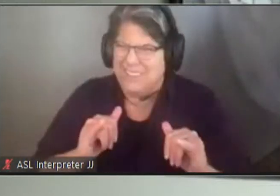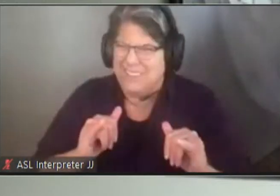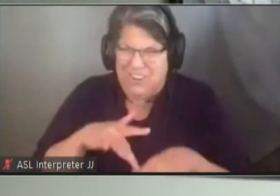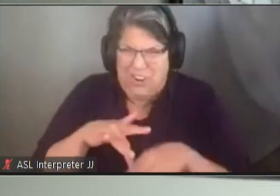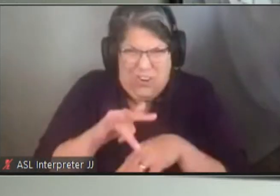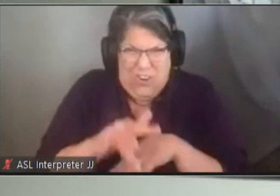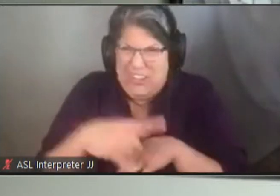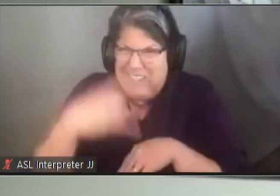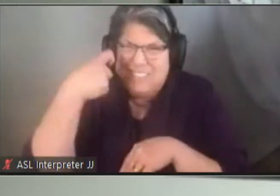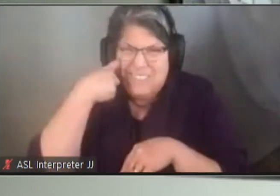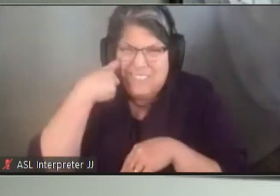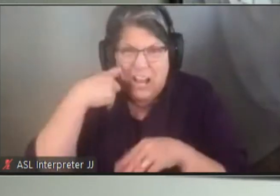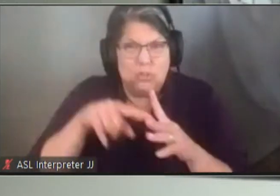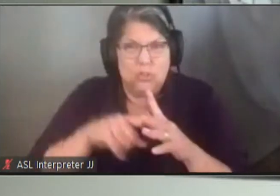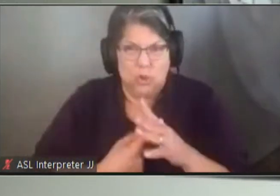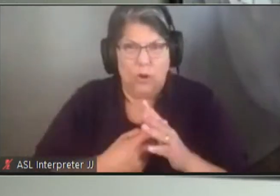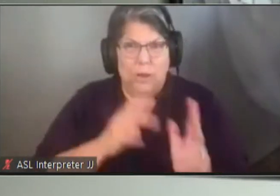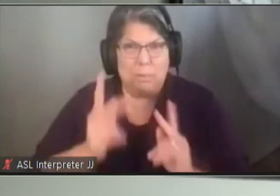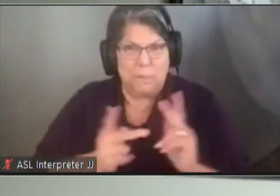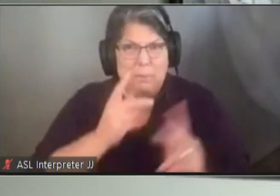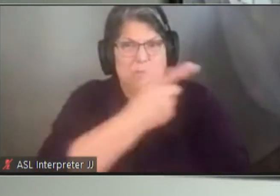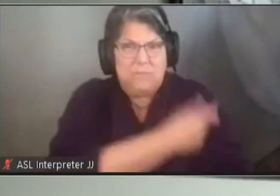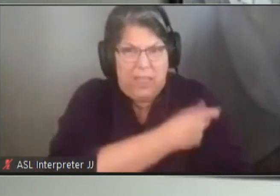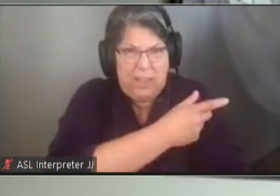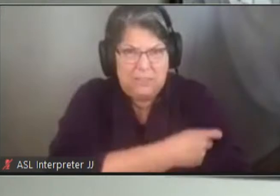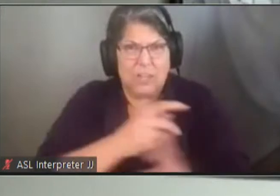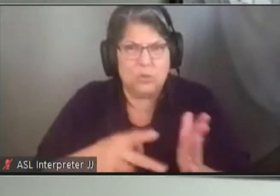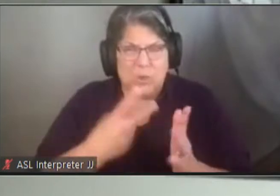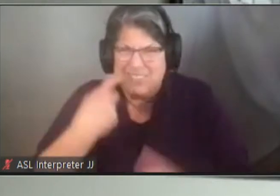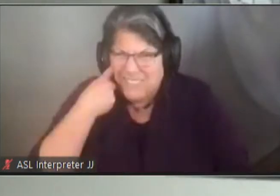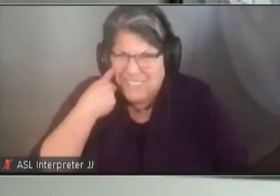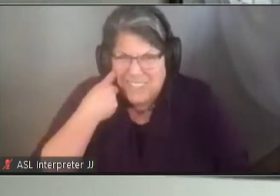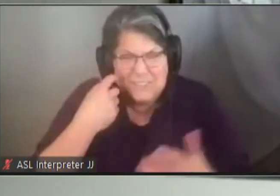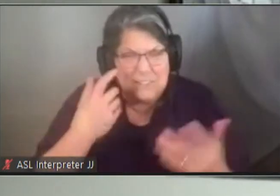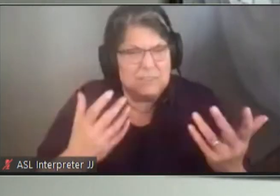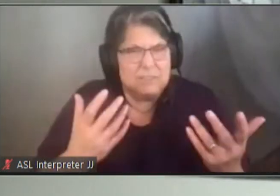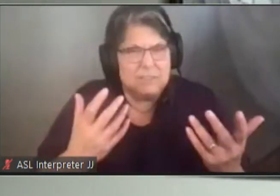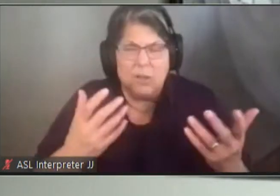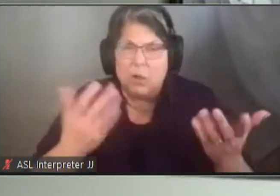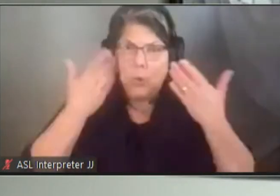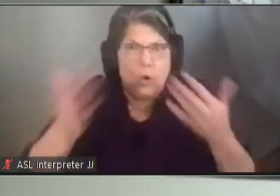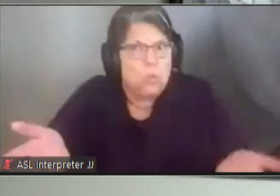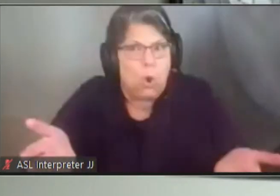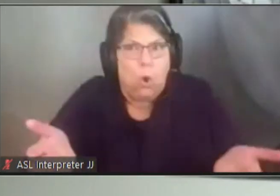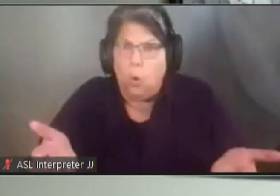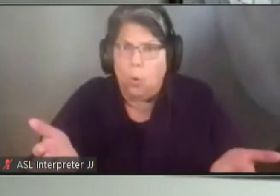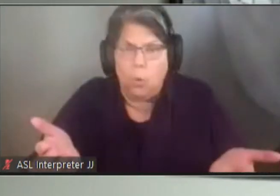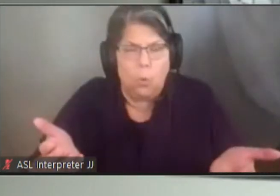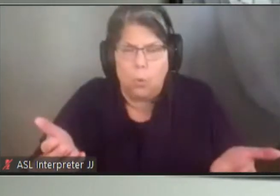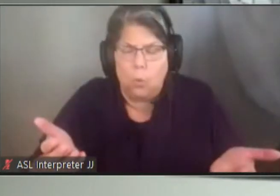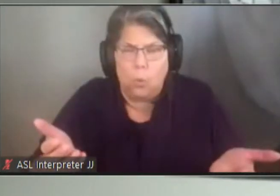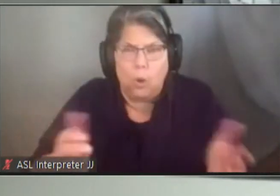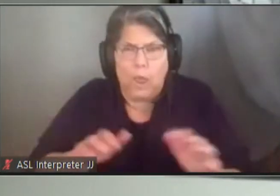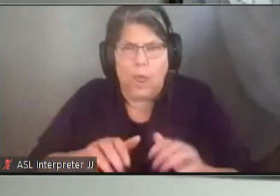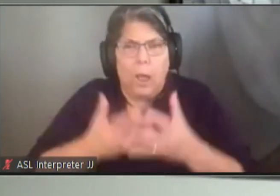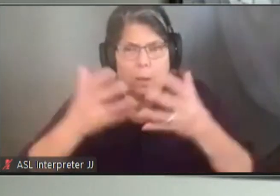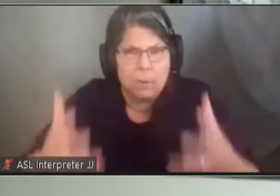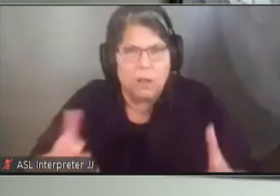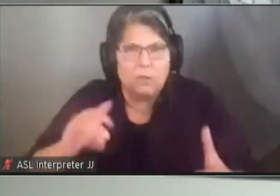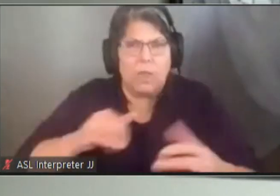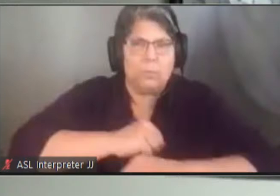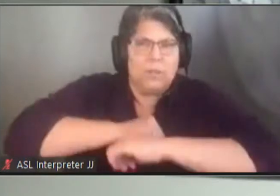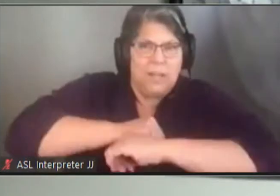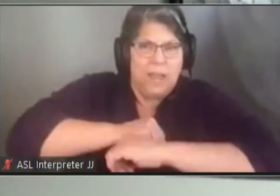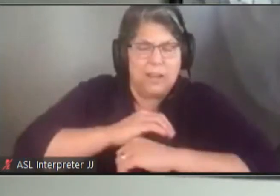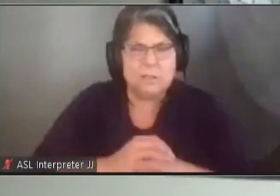some people vaccinated twice, and we don't have enough of a track record to know how well that protection is. You can